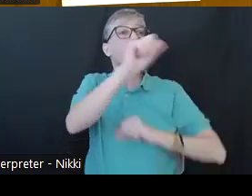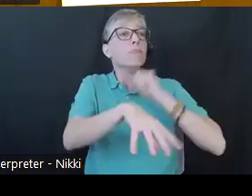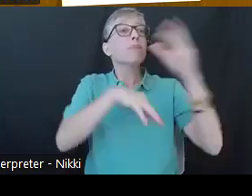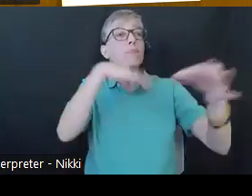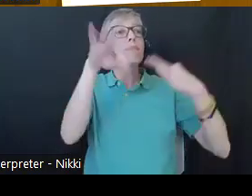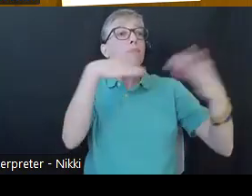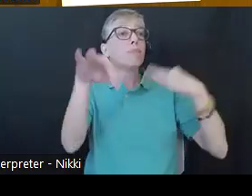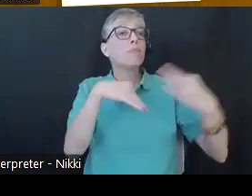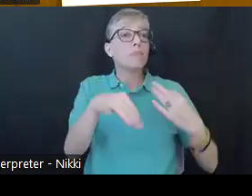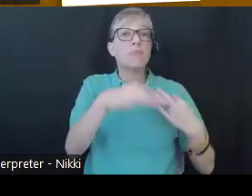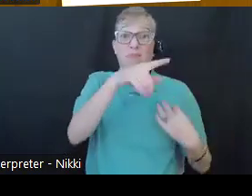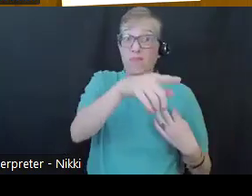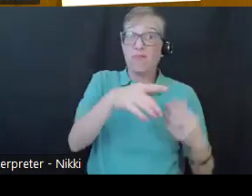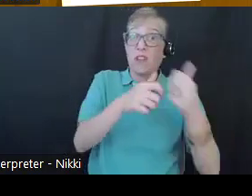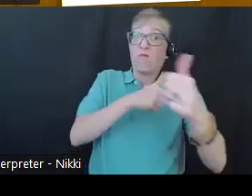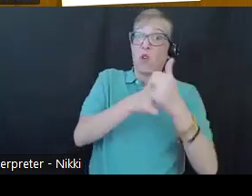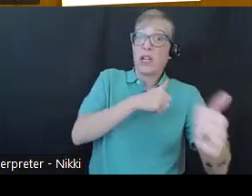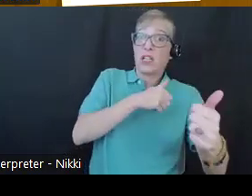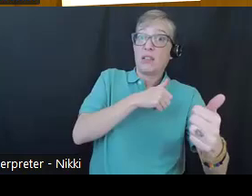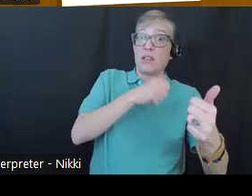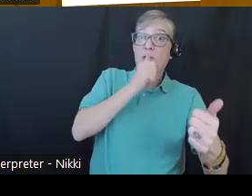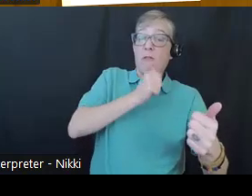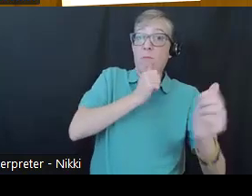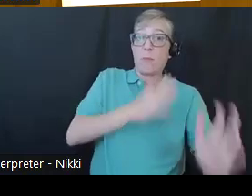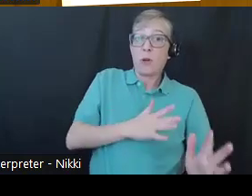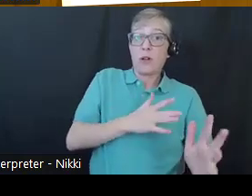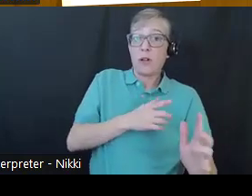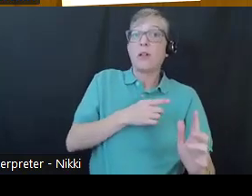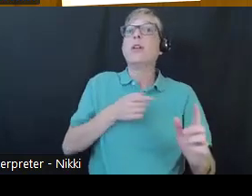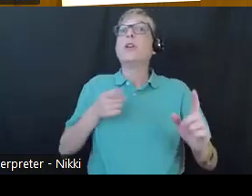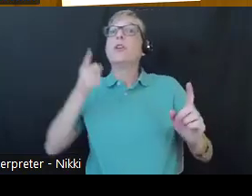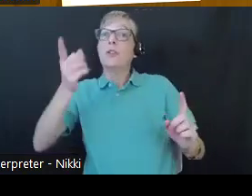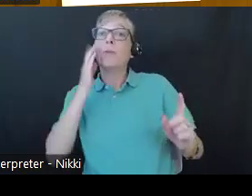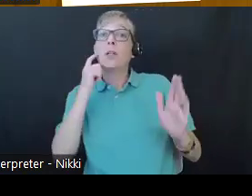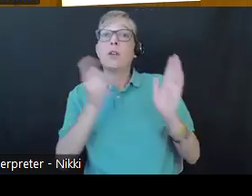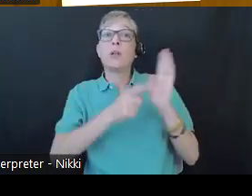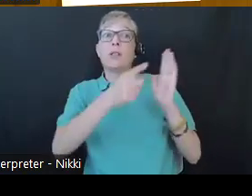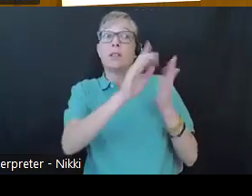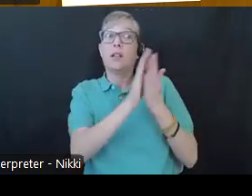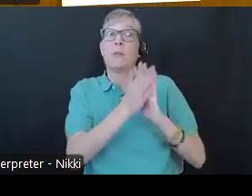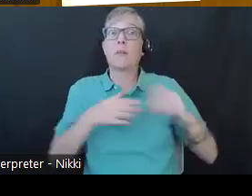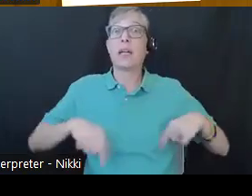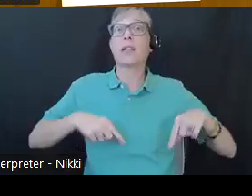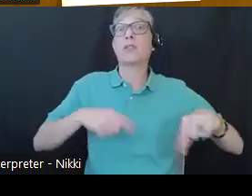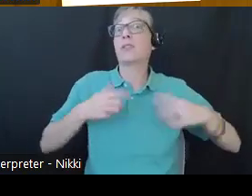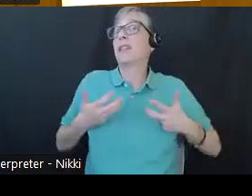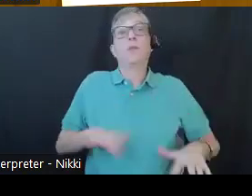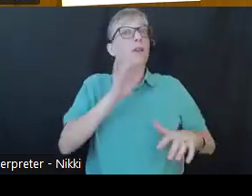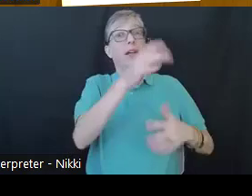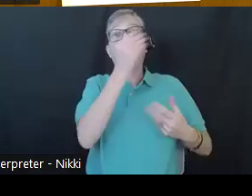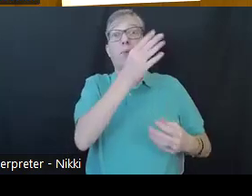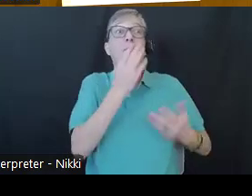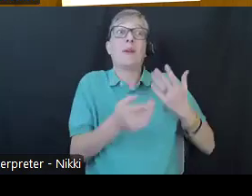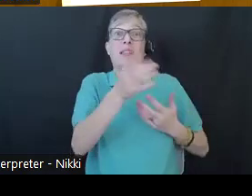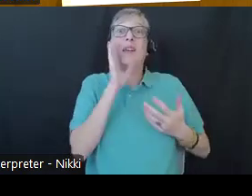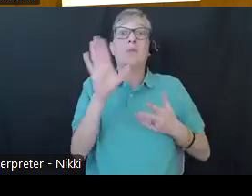avoidant coper? You're going to notice they're starting to get anxious. They don't want all this information. They might say something like, you know what, doc, I trust you.